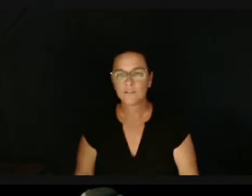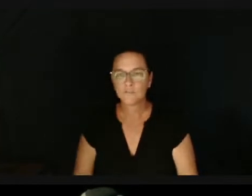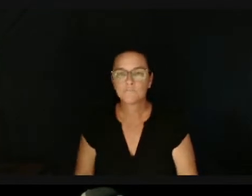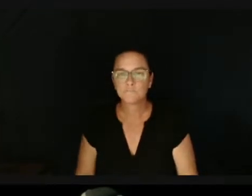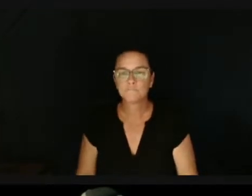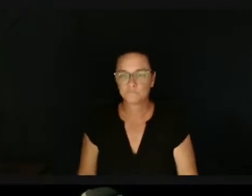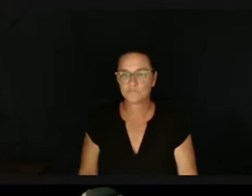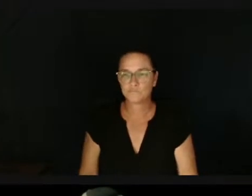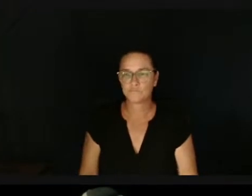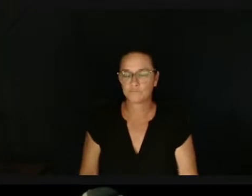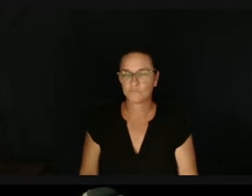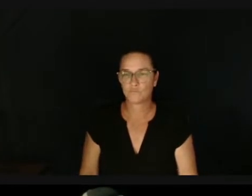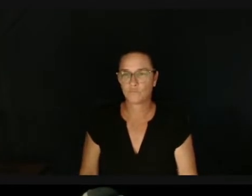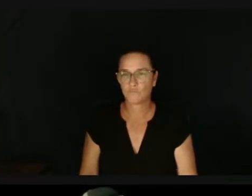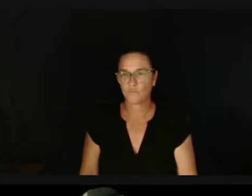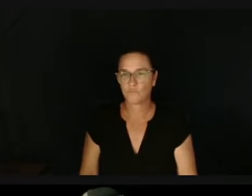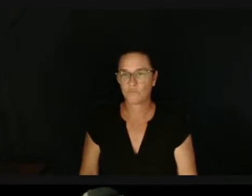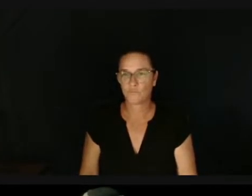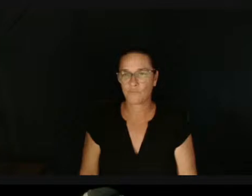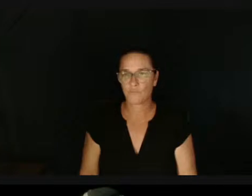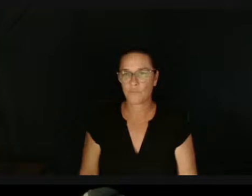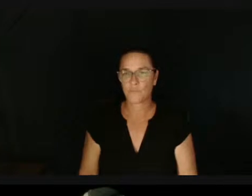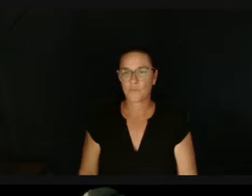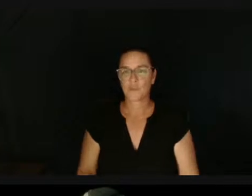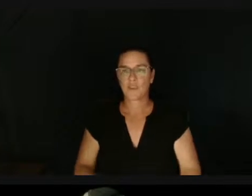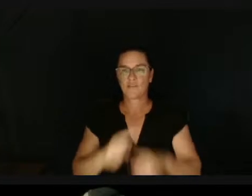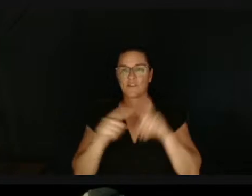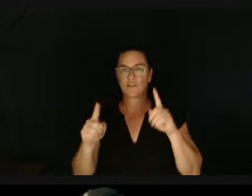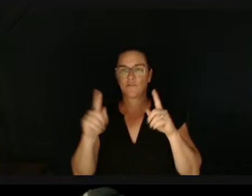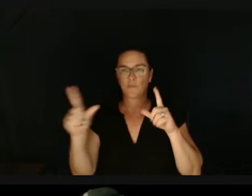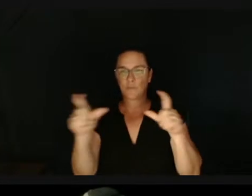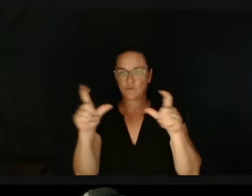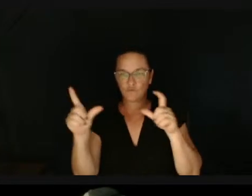All right, so some different captures from there